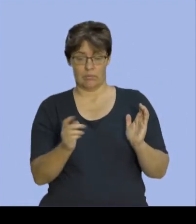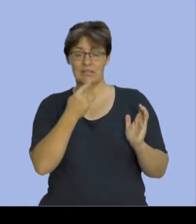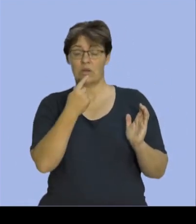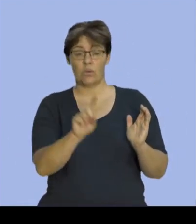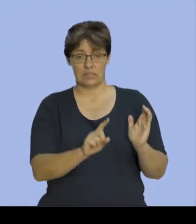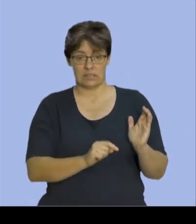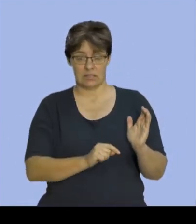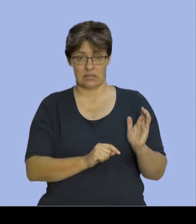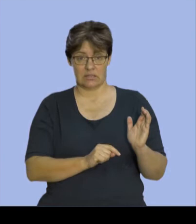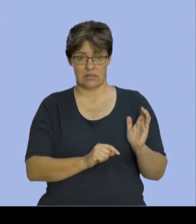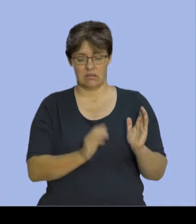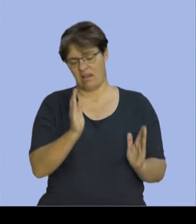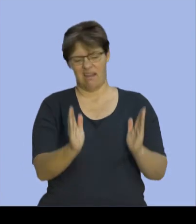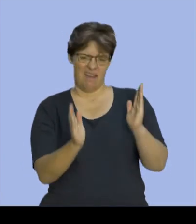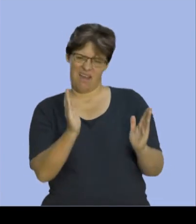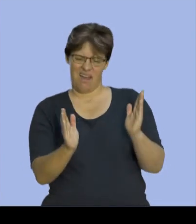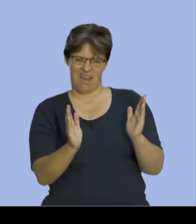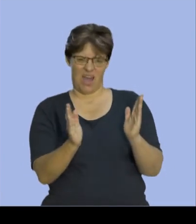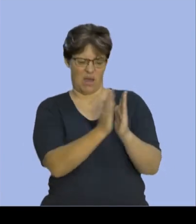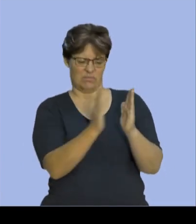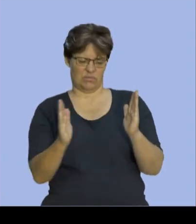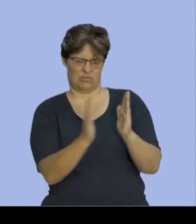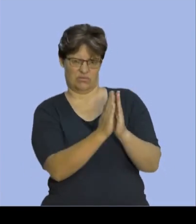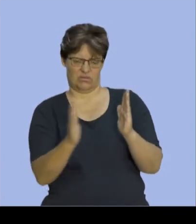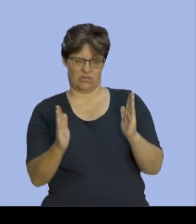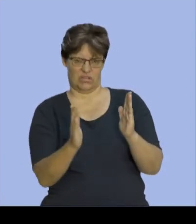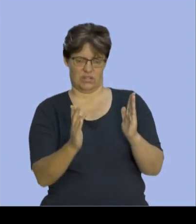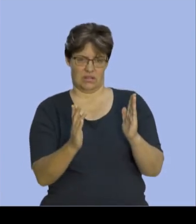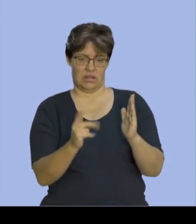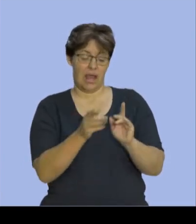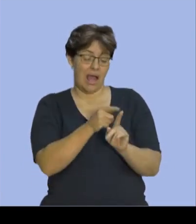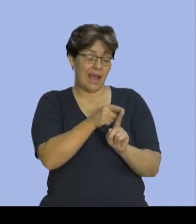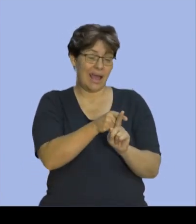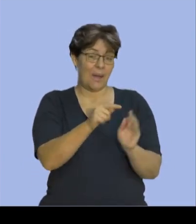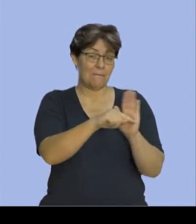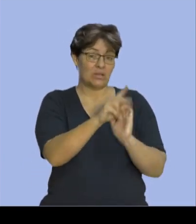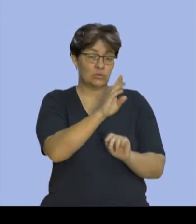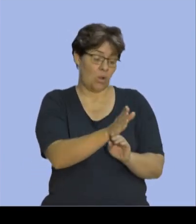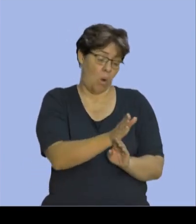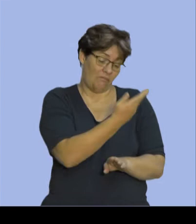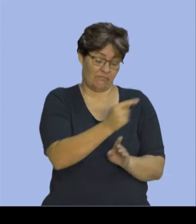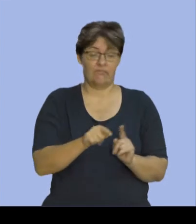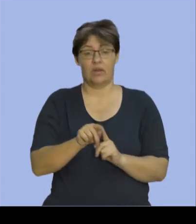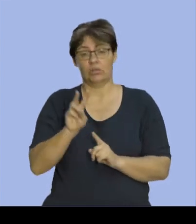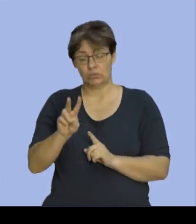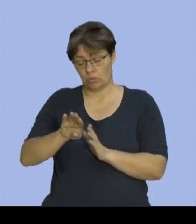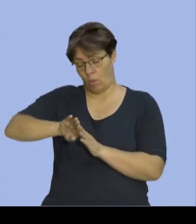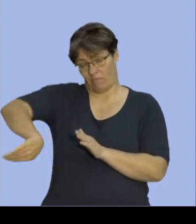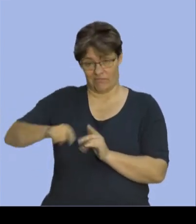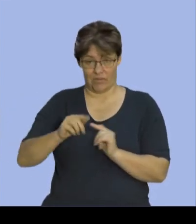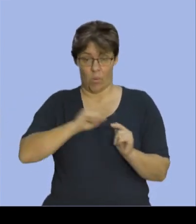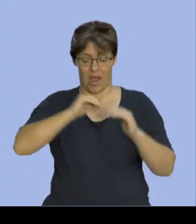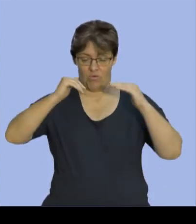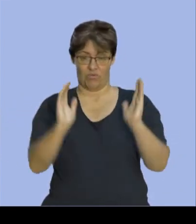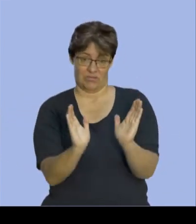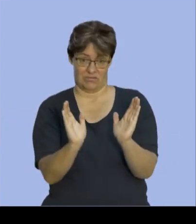simply saying it is between -2 and 2, excluding the -2 and the 2.